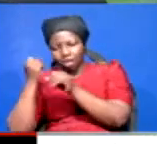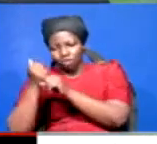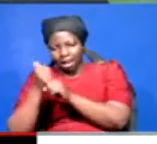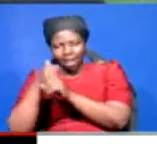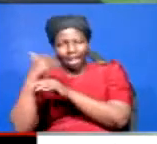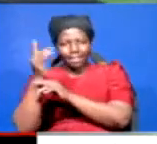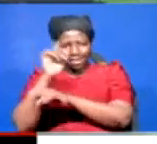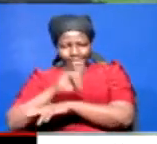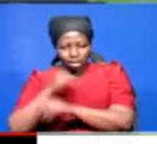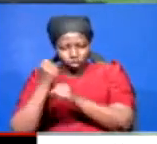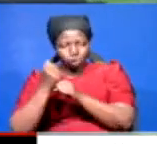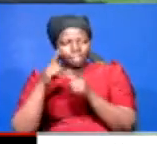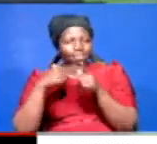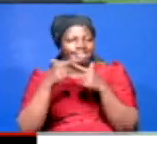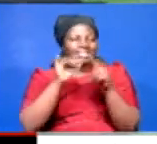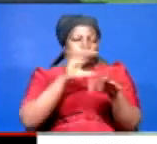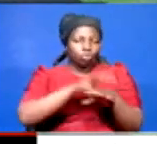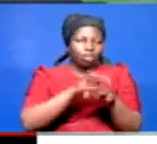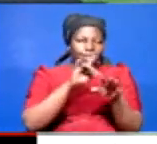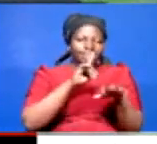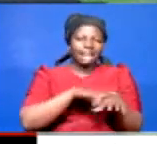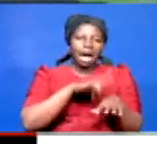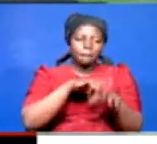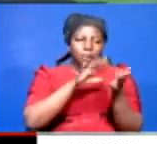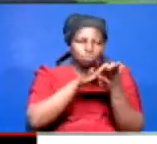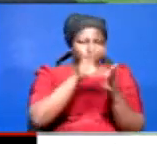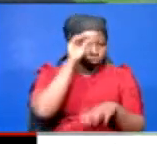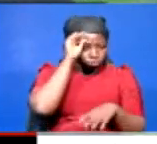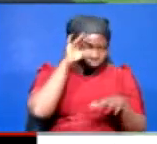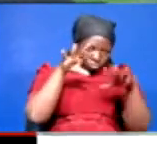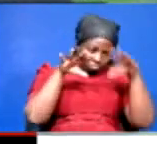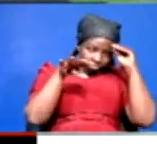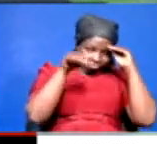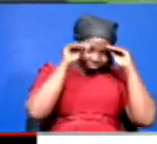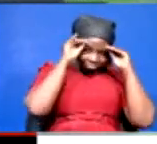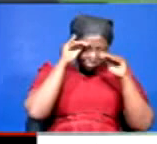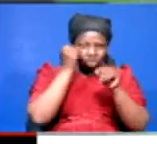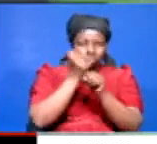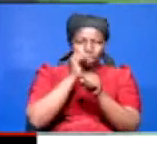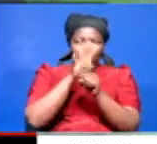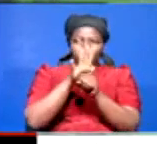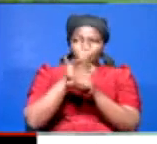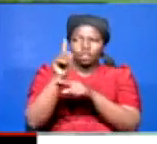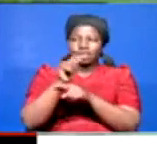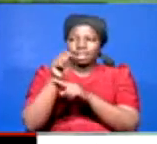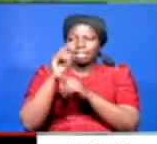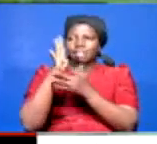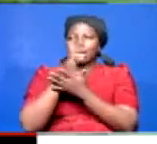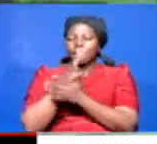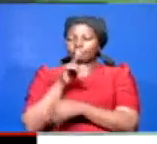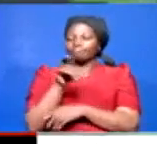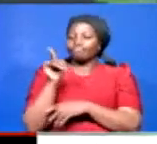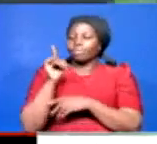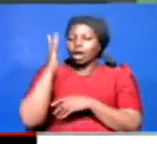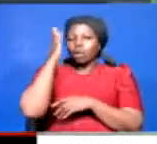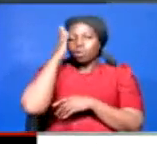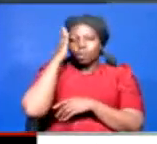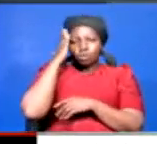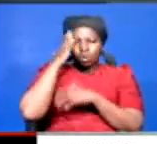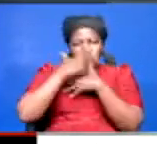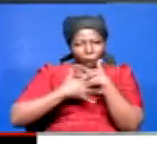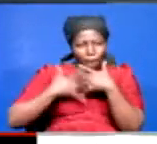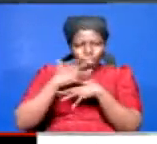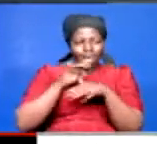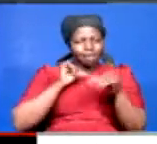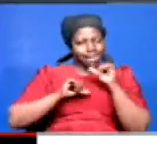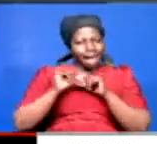still got time to learn, to do a lot of training, because some of them were not even computer science students. Some of them are